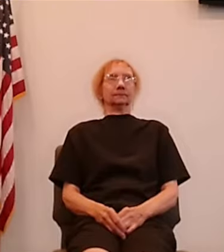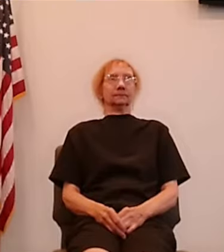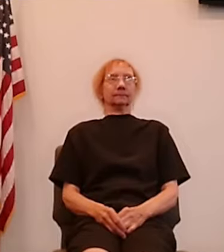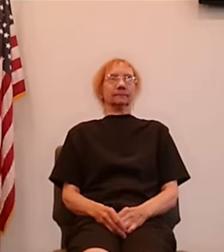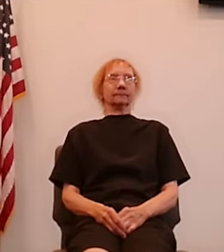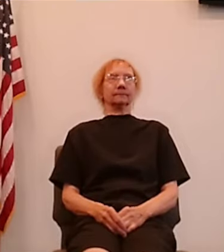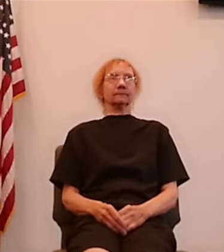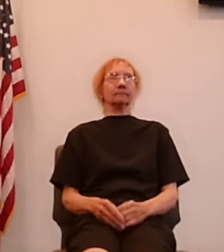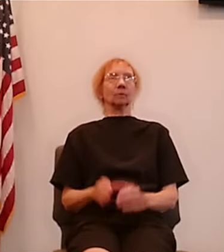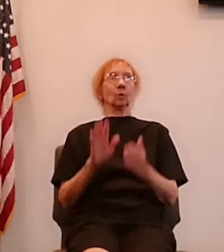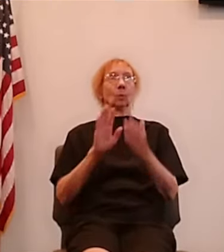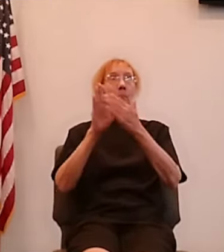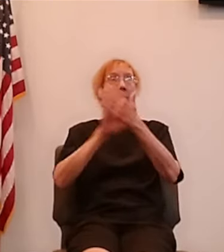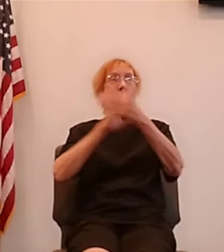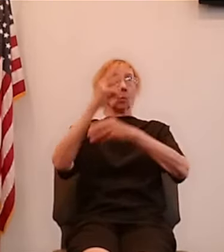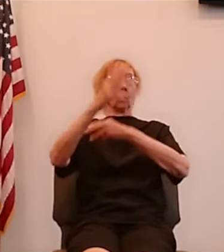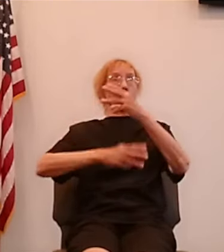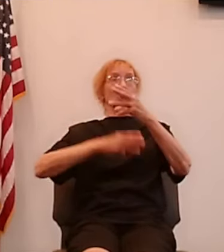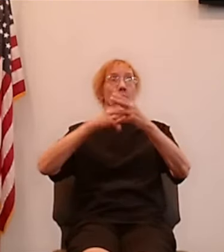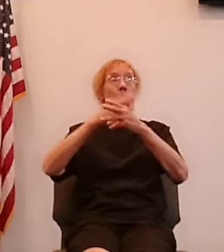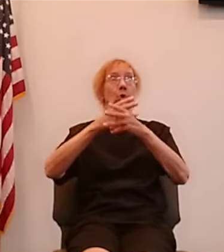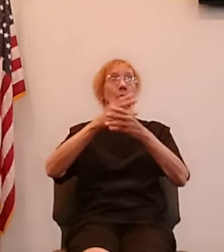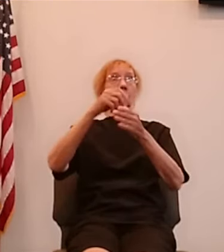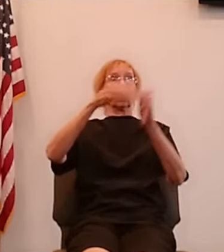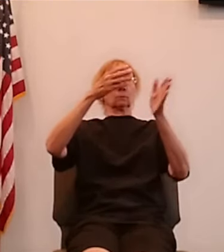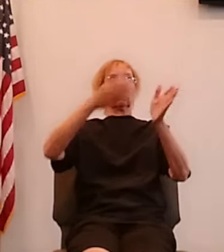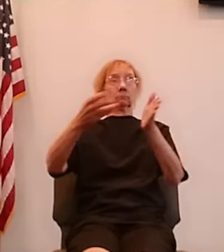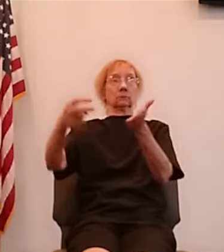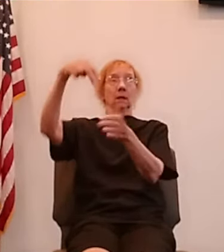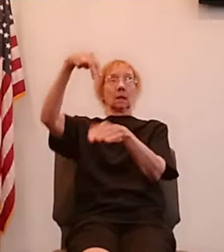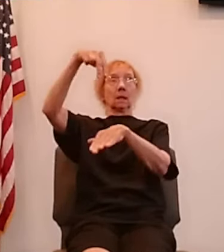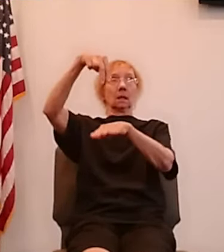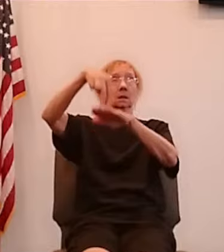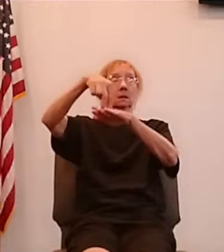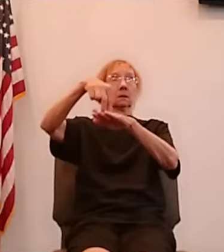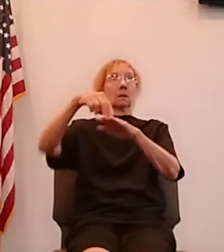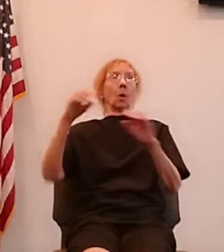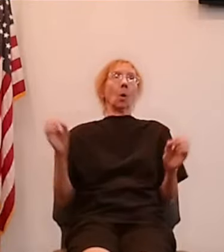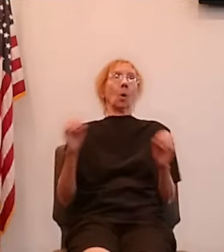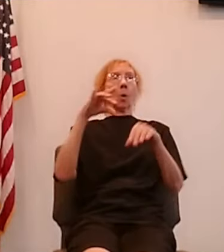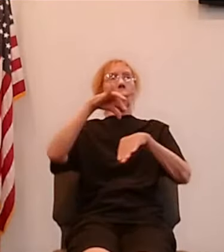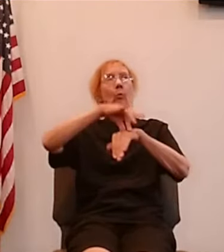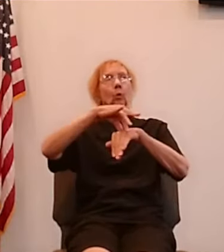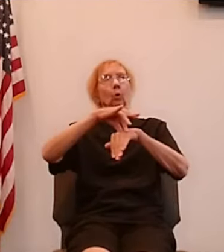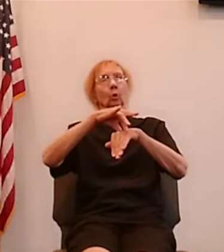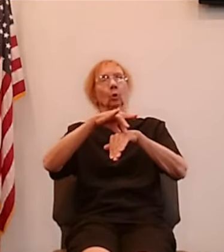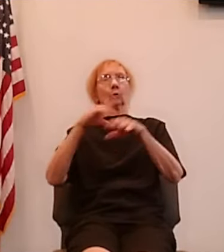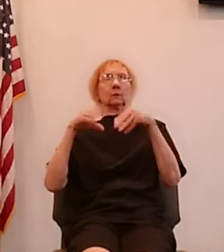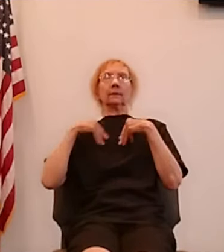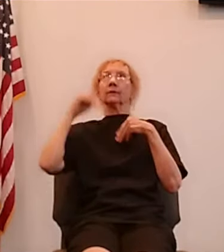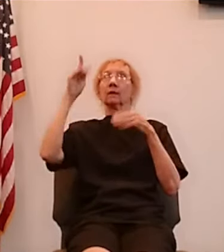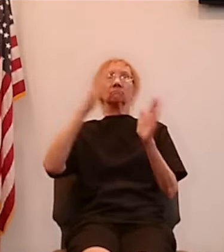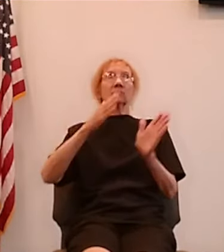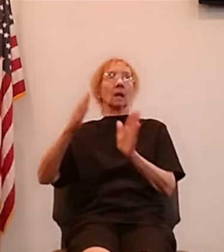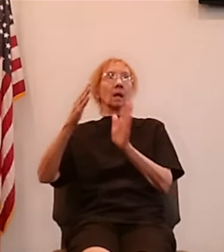Before the hills in order stood, or earth received her frame,